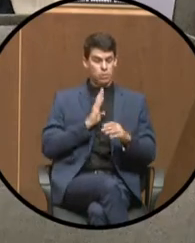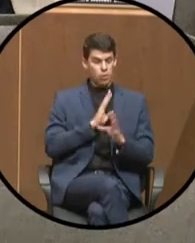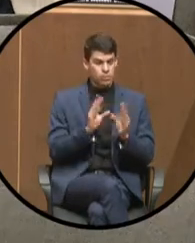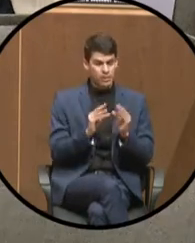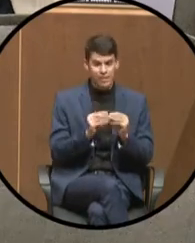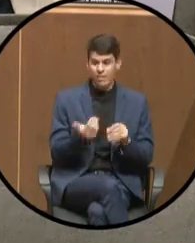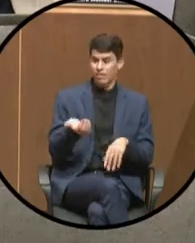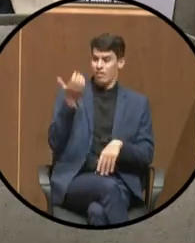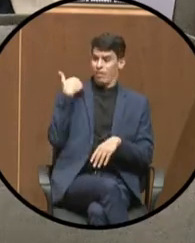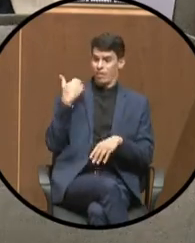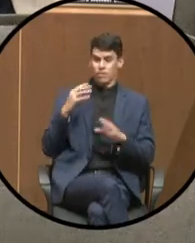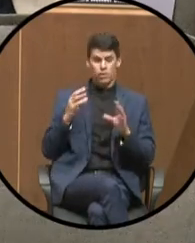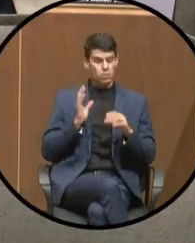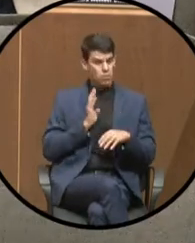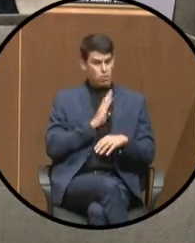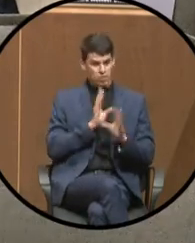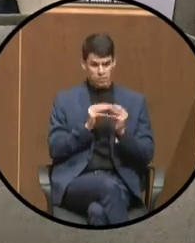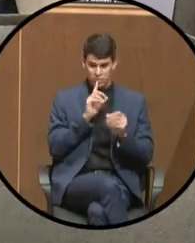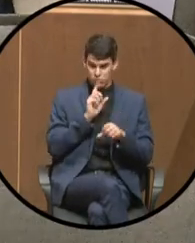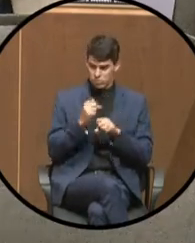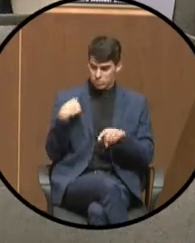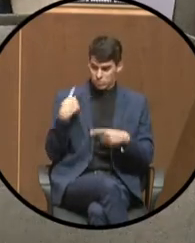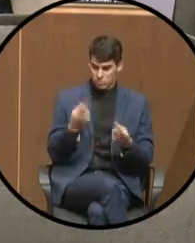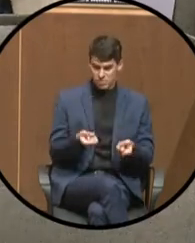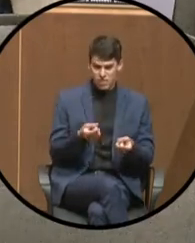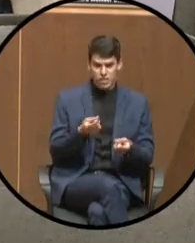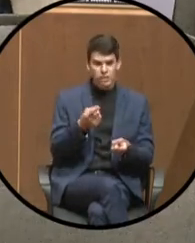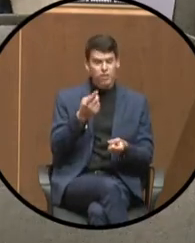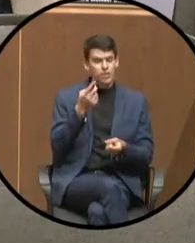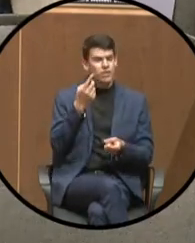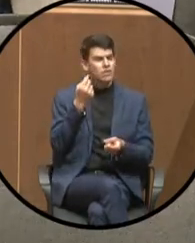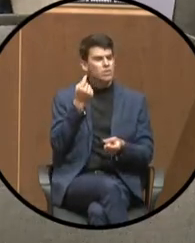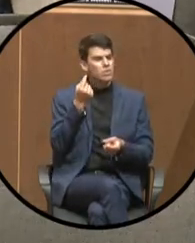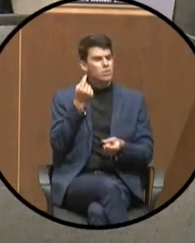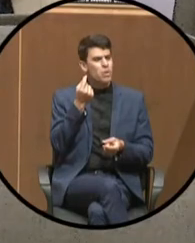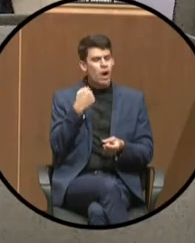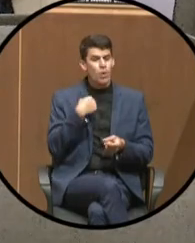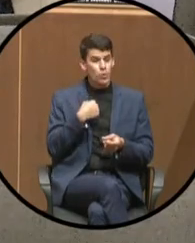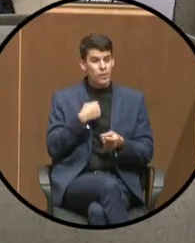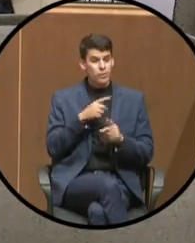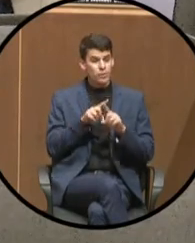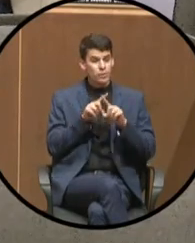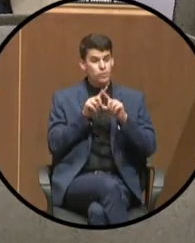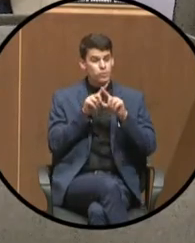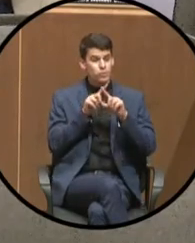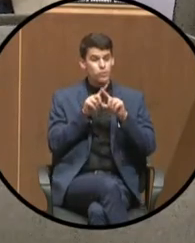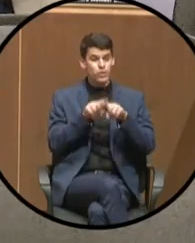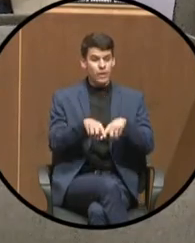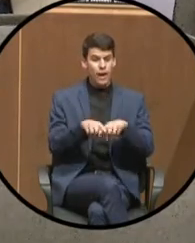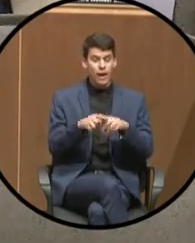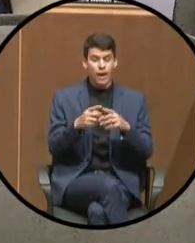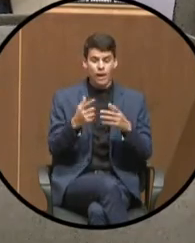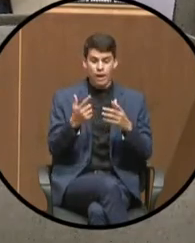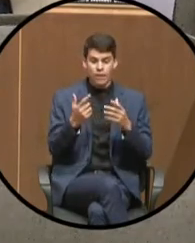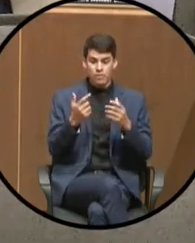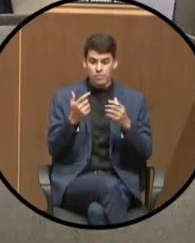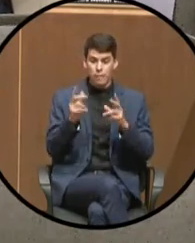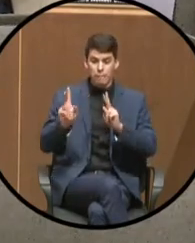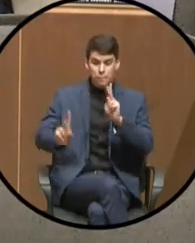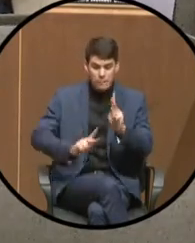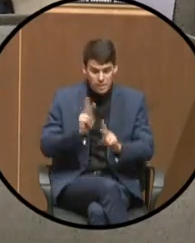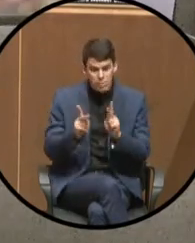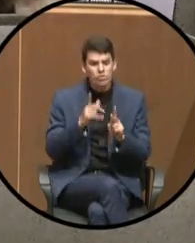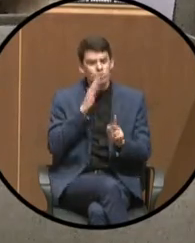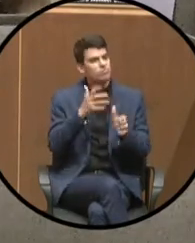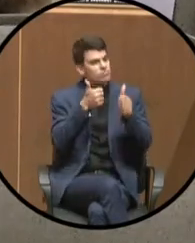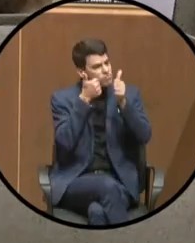meeting, literally all of them for the last year, that we simply cannot rely on a large percentage of the population to